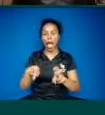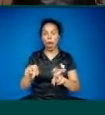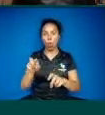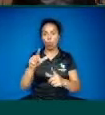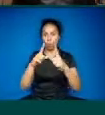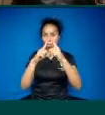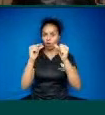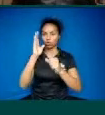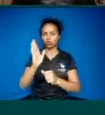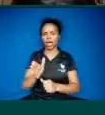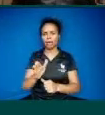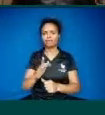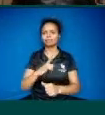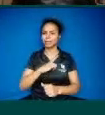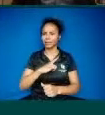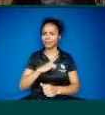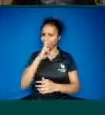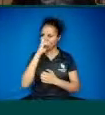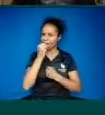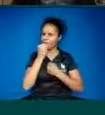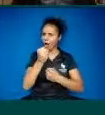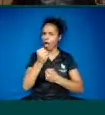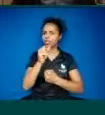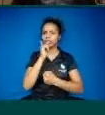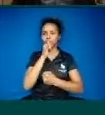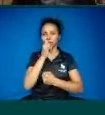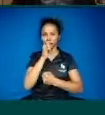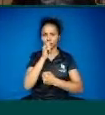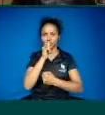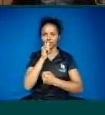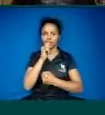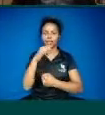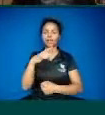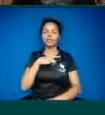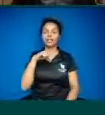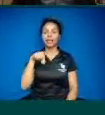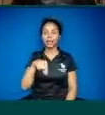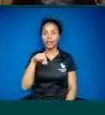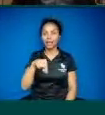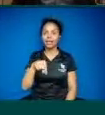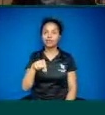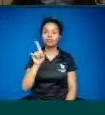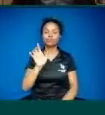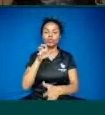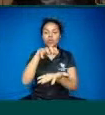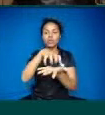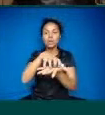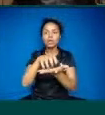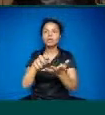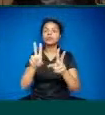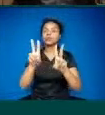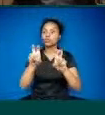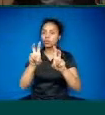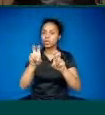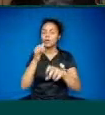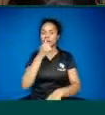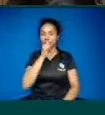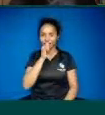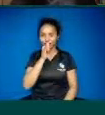UFJF was already strong in the energy theme, and we have